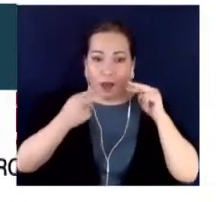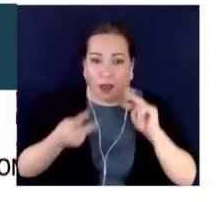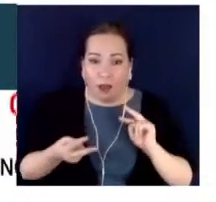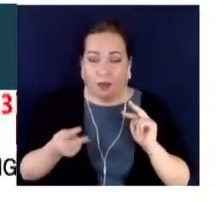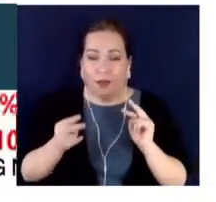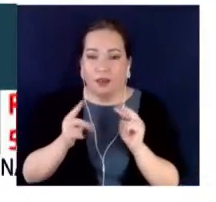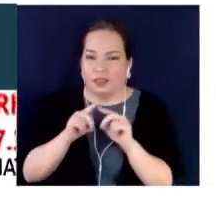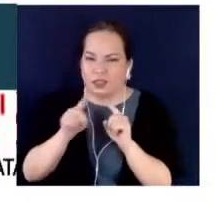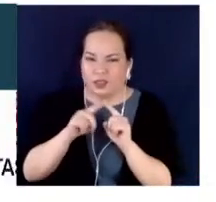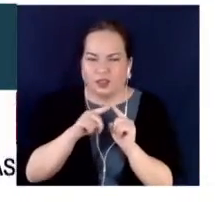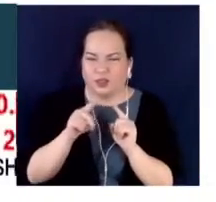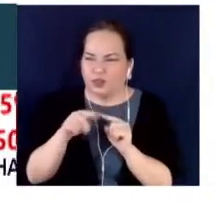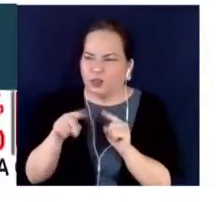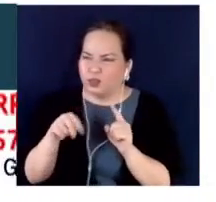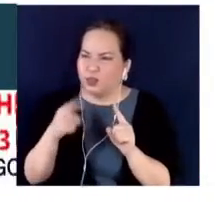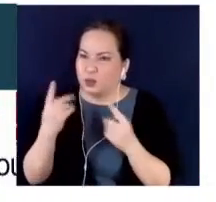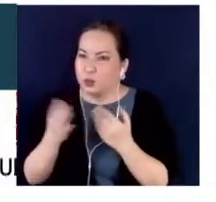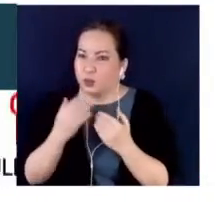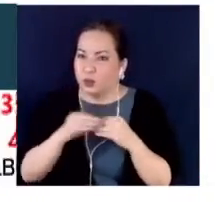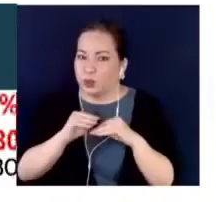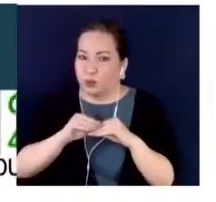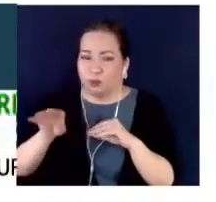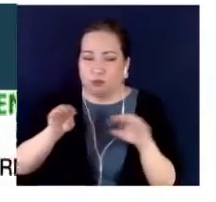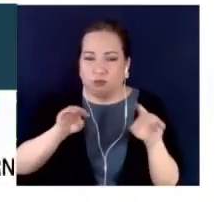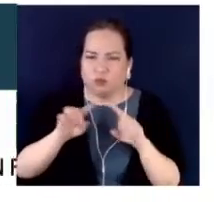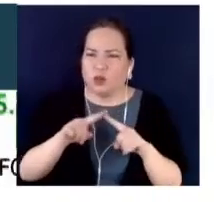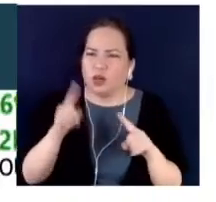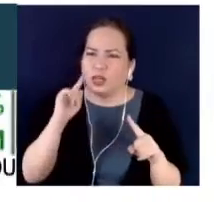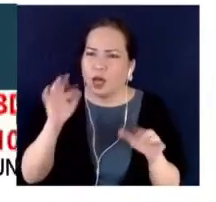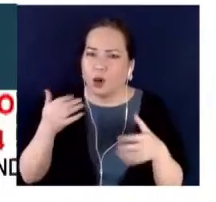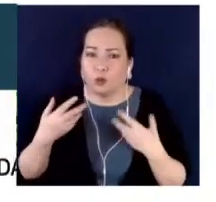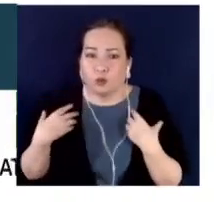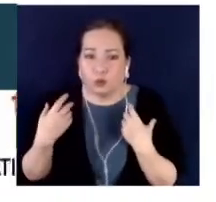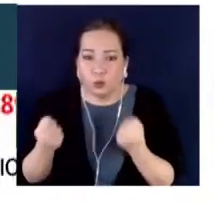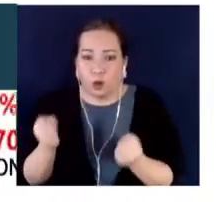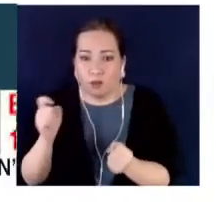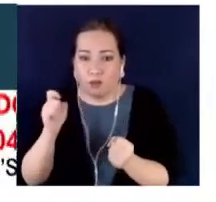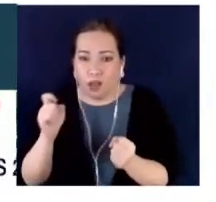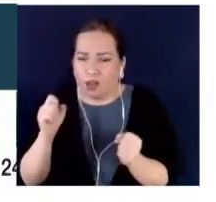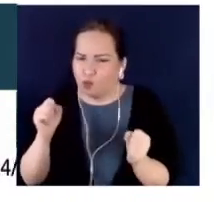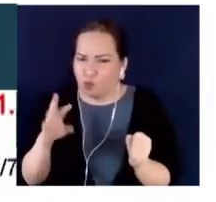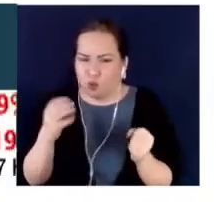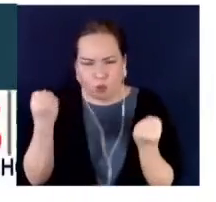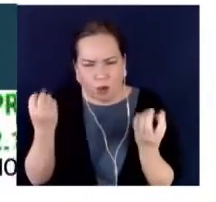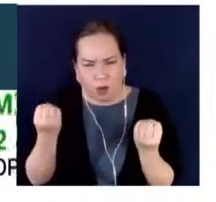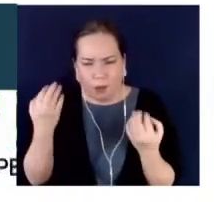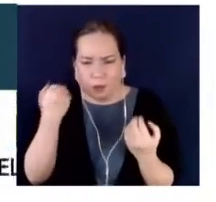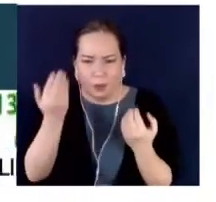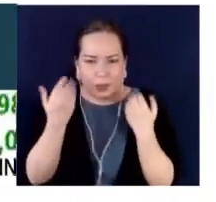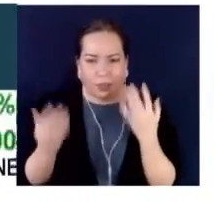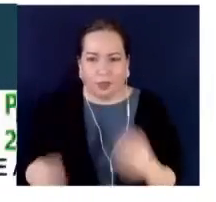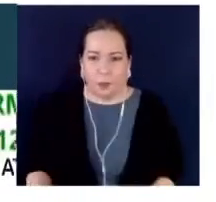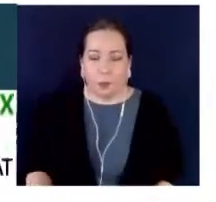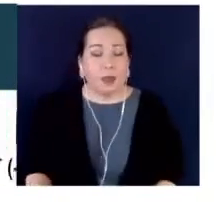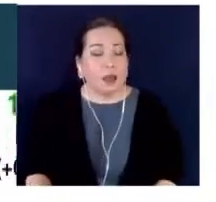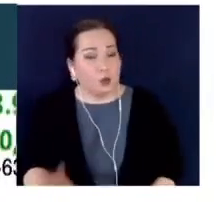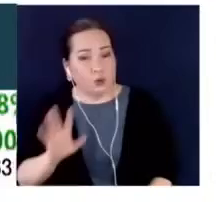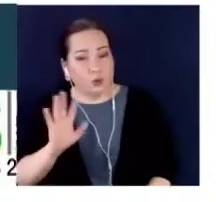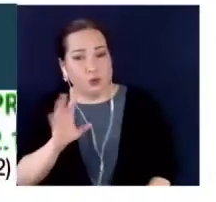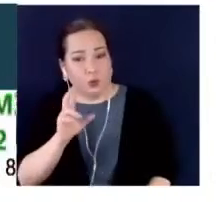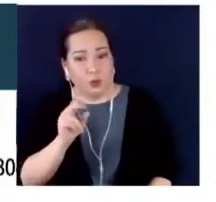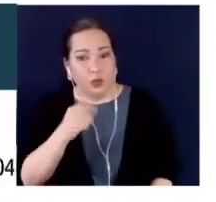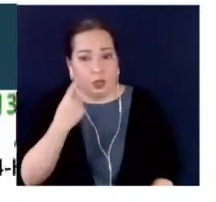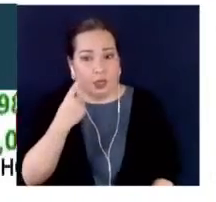the recovery rate at this point? Are more people dying? Actually, as